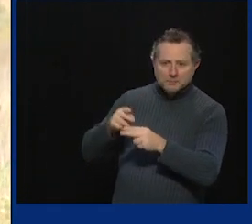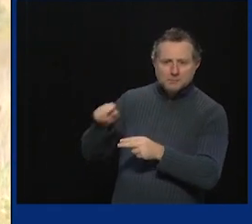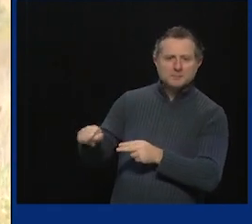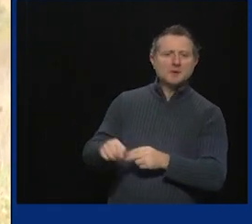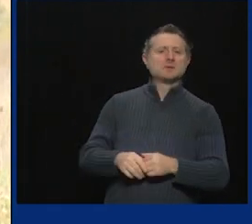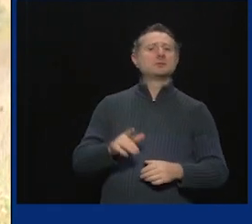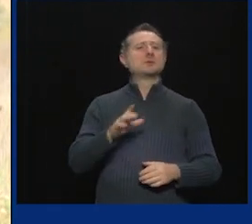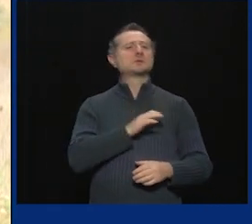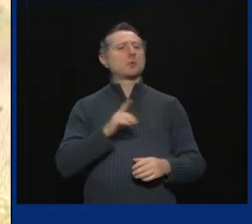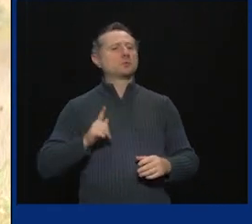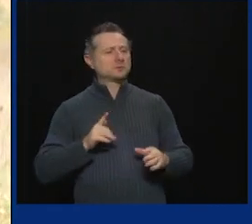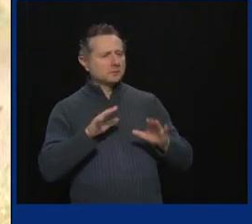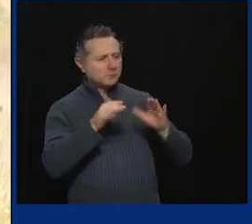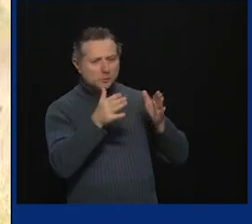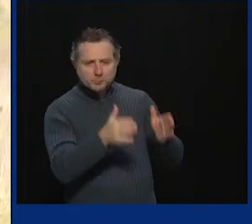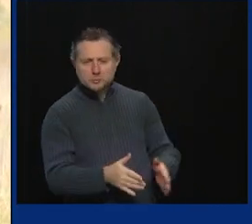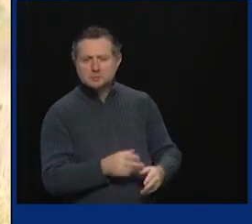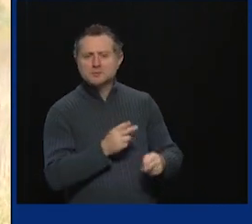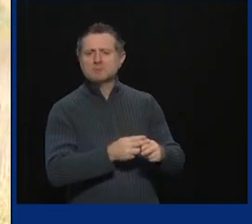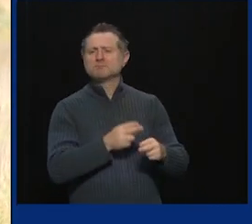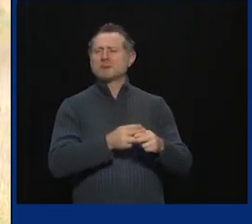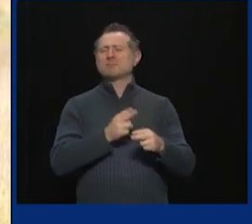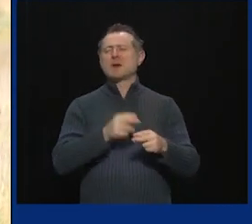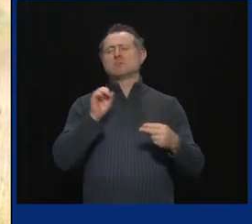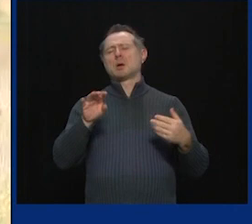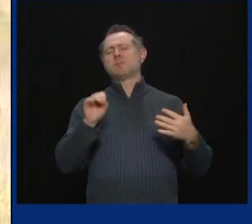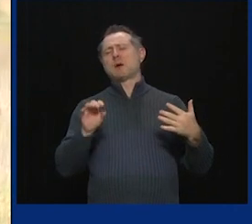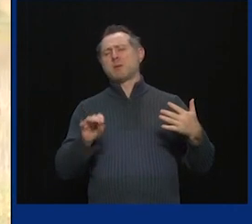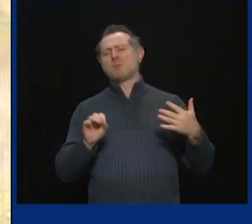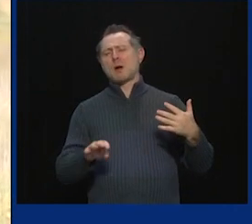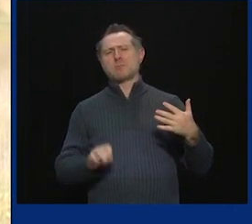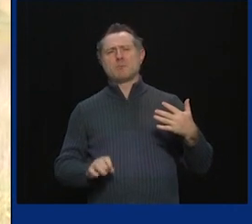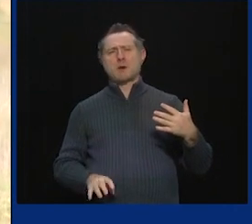Klotzbach, Councilperson Kevin Veazey.